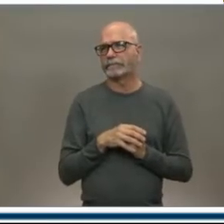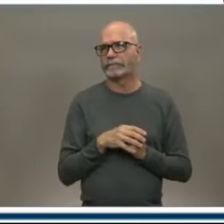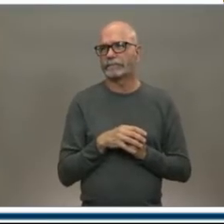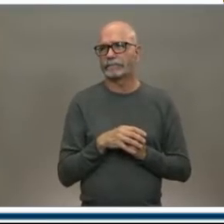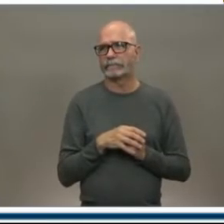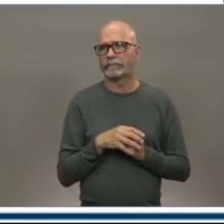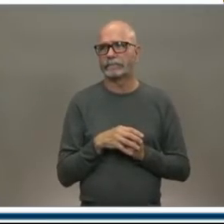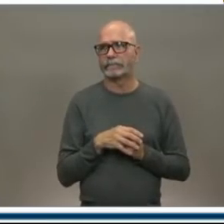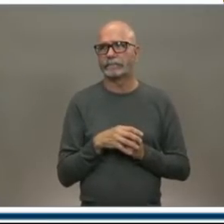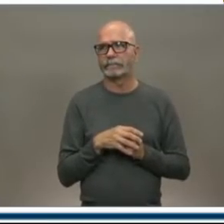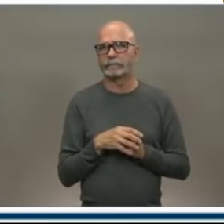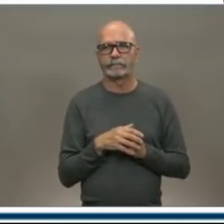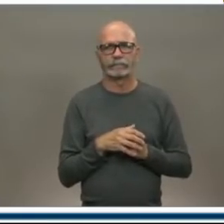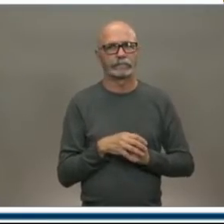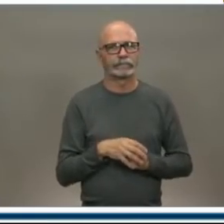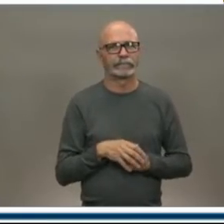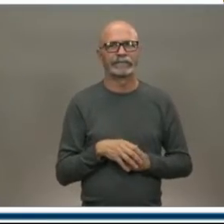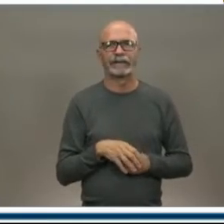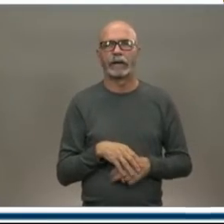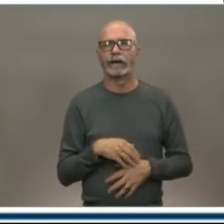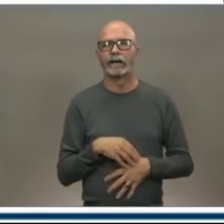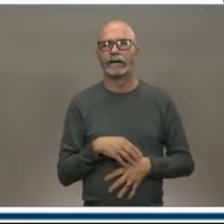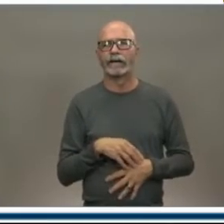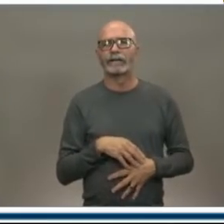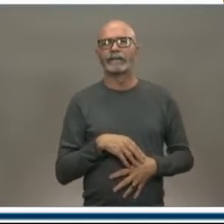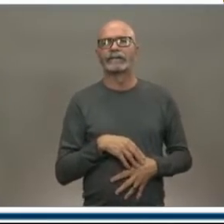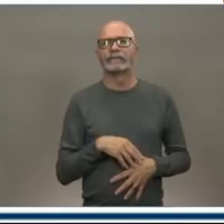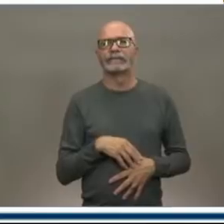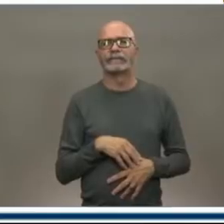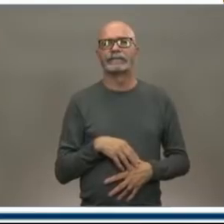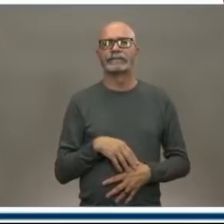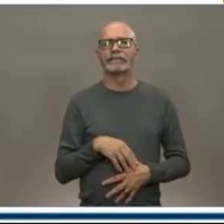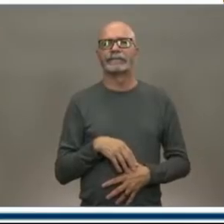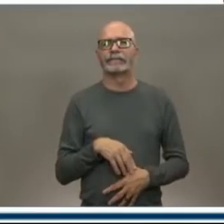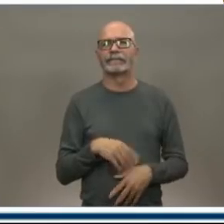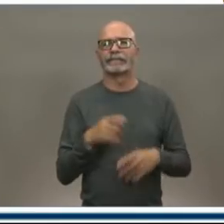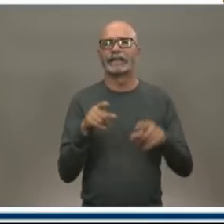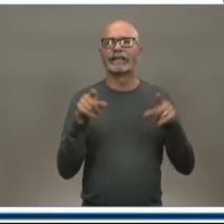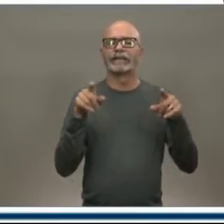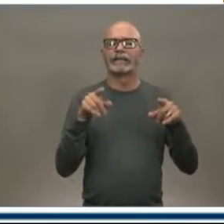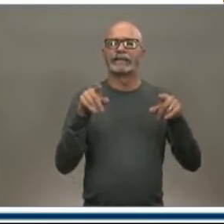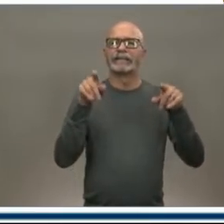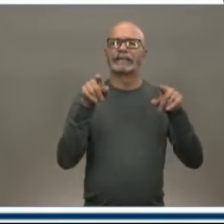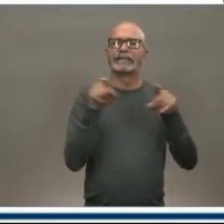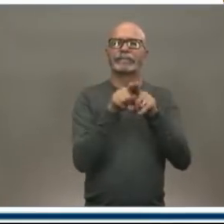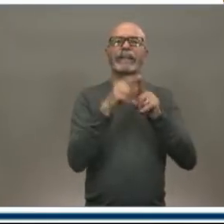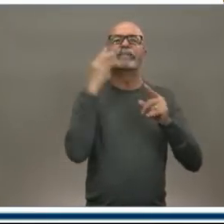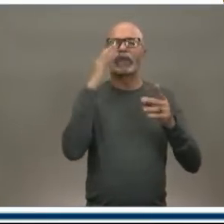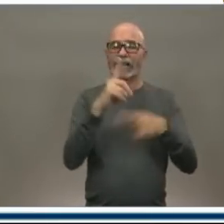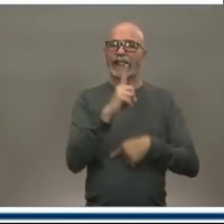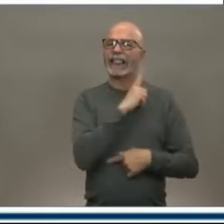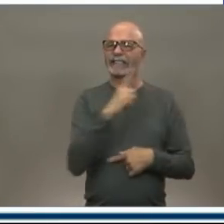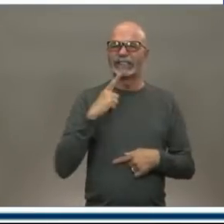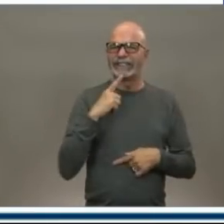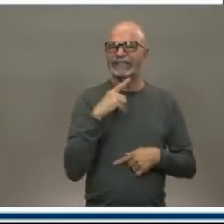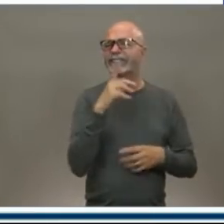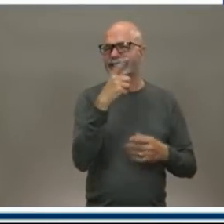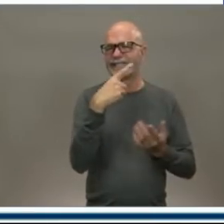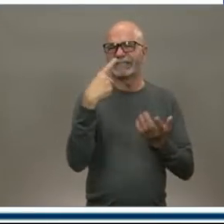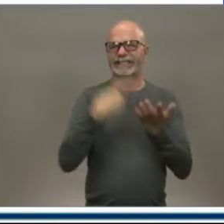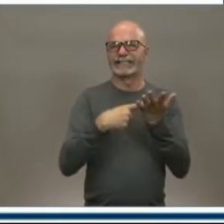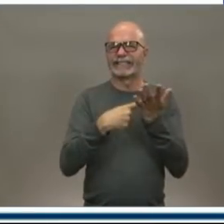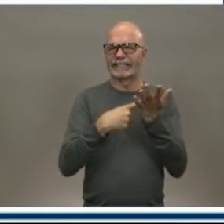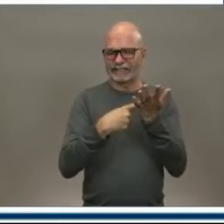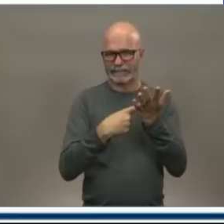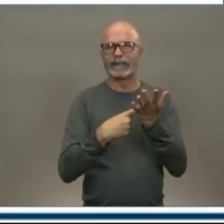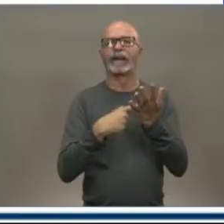This is the latest you've left it since becoming Premier. Yeah, there's been a few years where I've called the House after Remembrance Day.